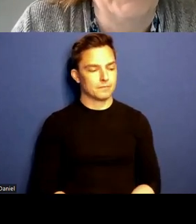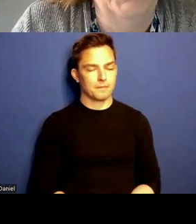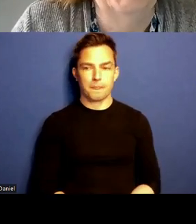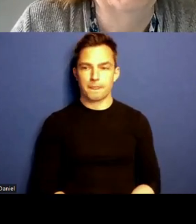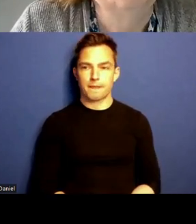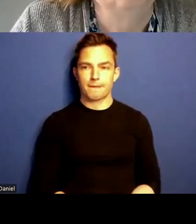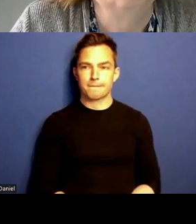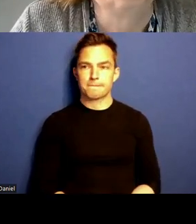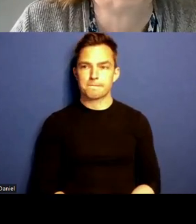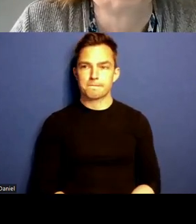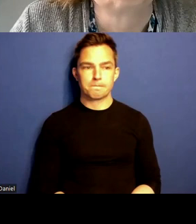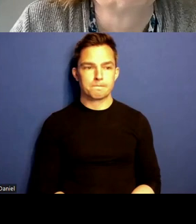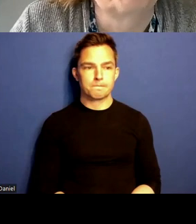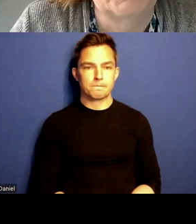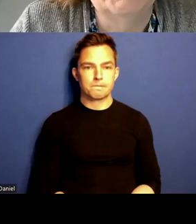slide.